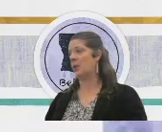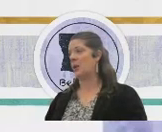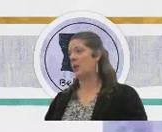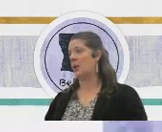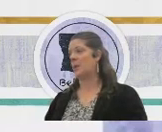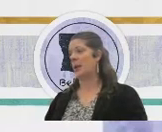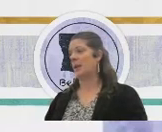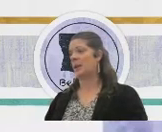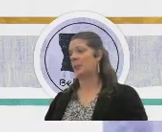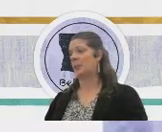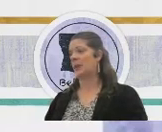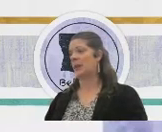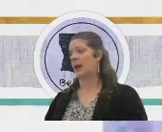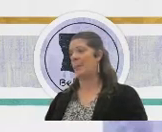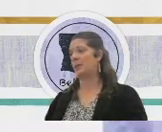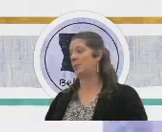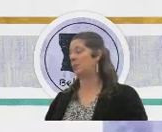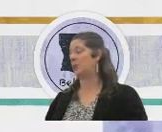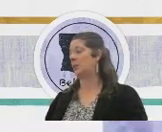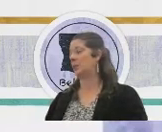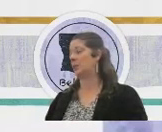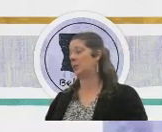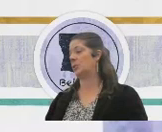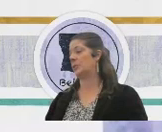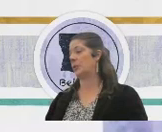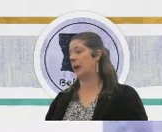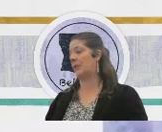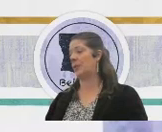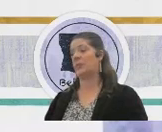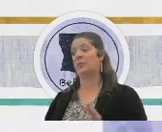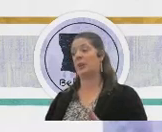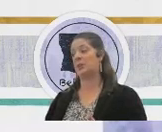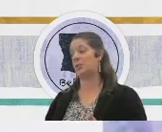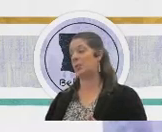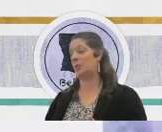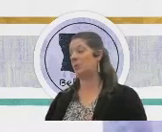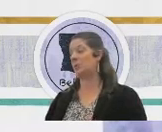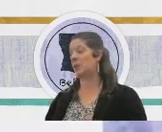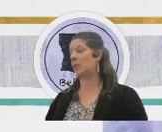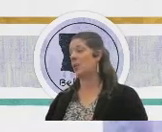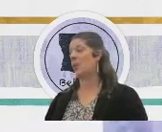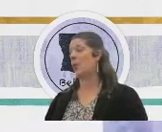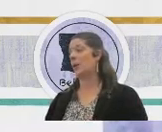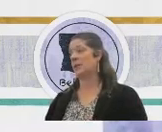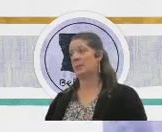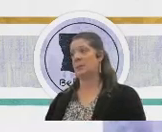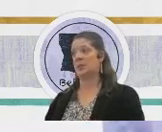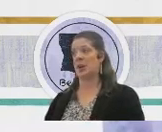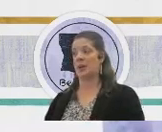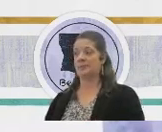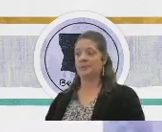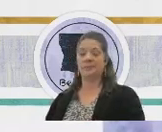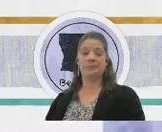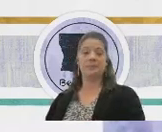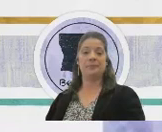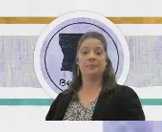call. And he would be happy to answer any questions if you have. Feel free to unmute yourself or type them in the